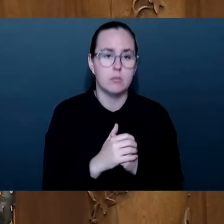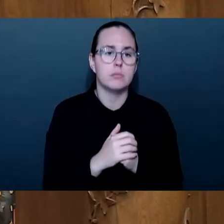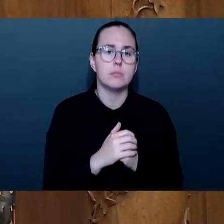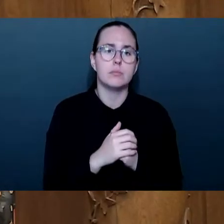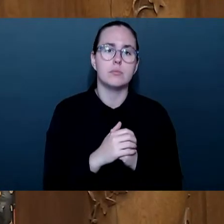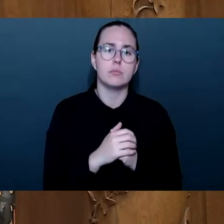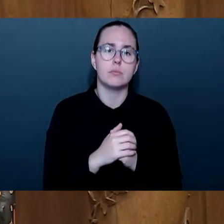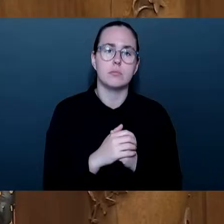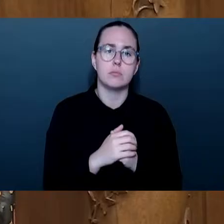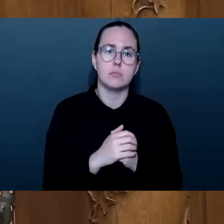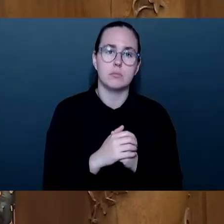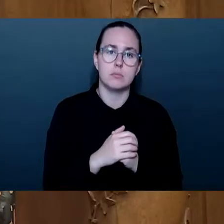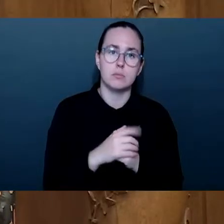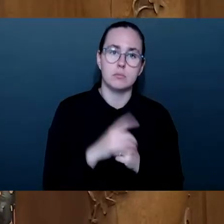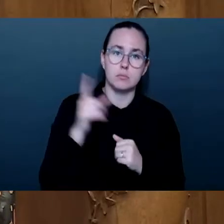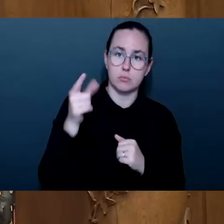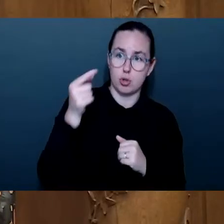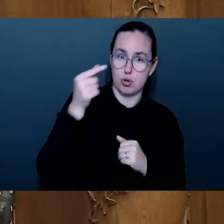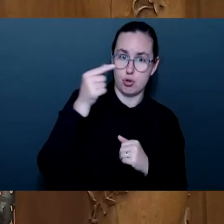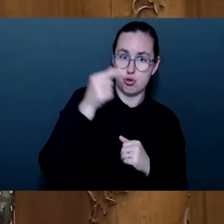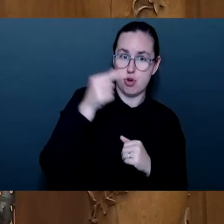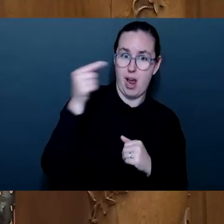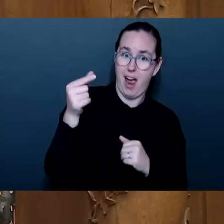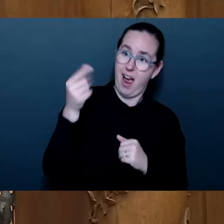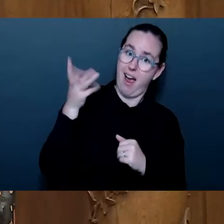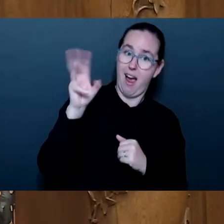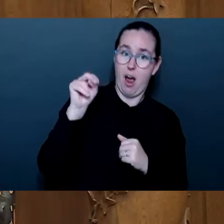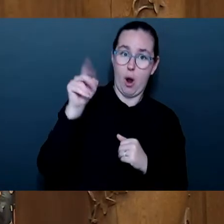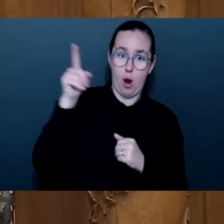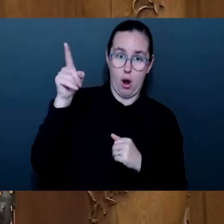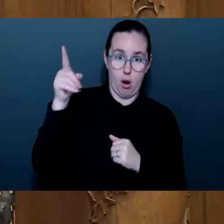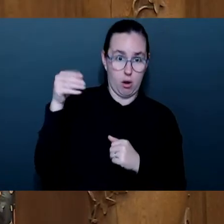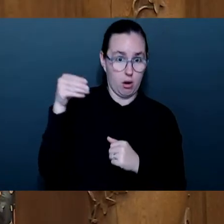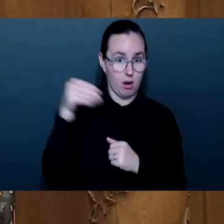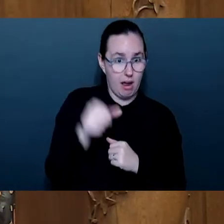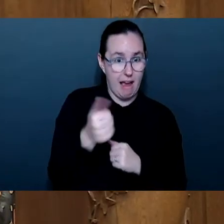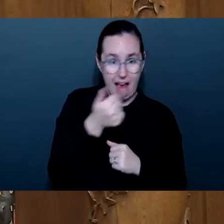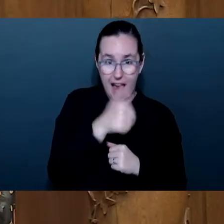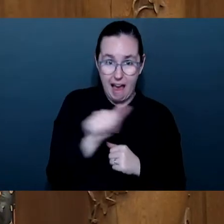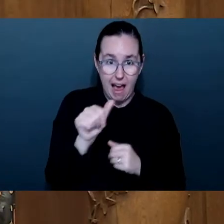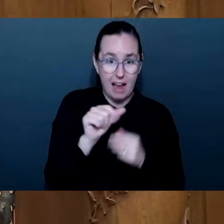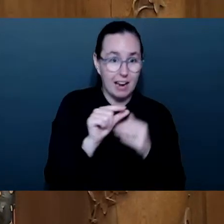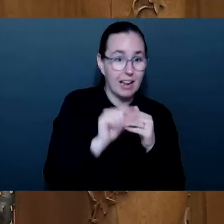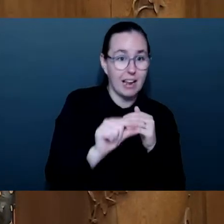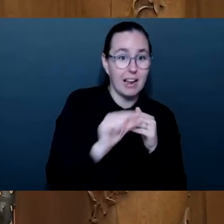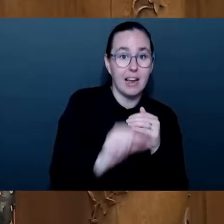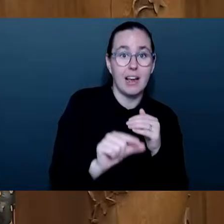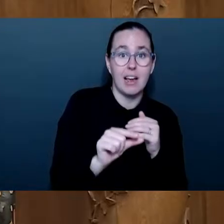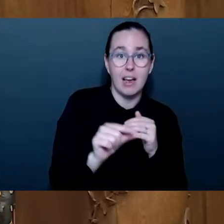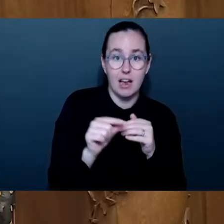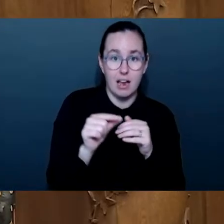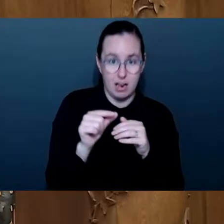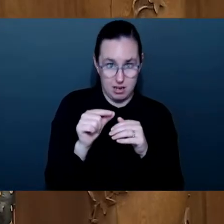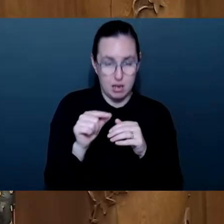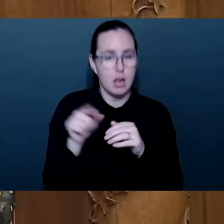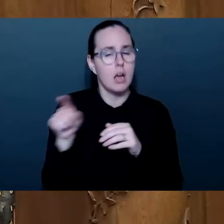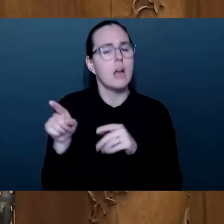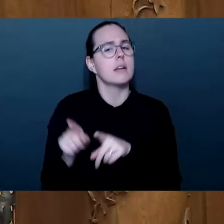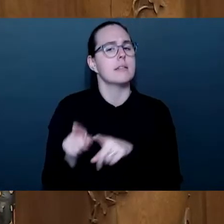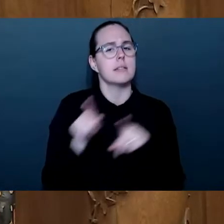drawn from the public revenue applies equally to the taxation levied to provide that revenue,"